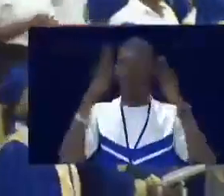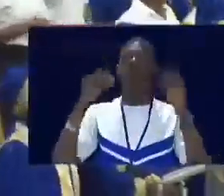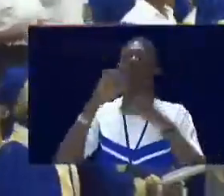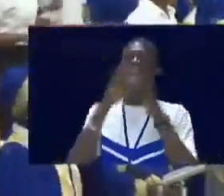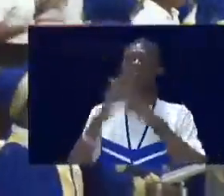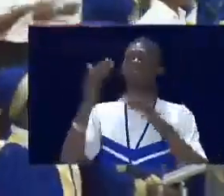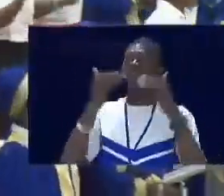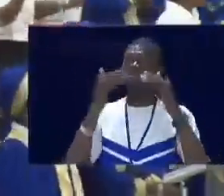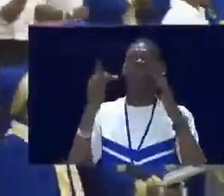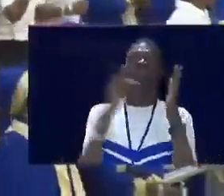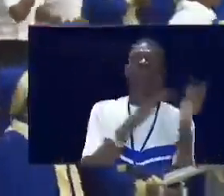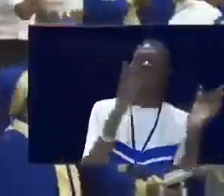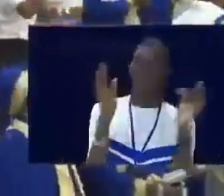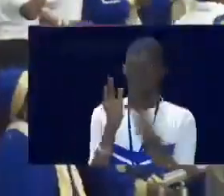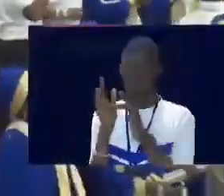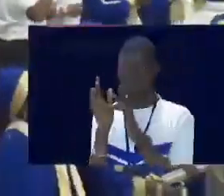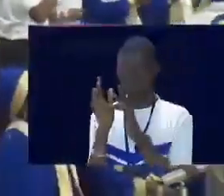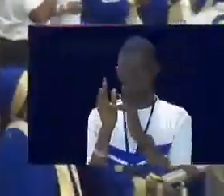Thank you, Jesus.